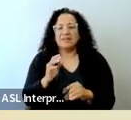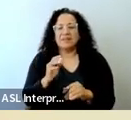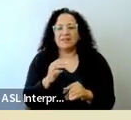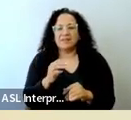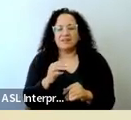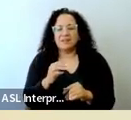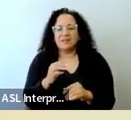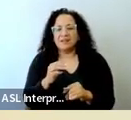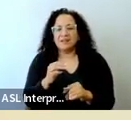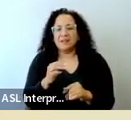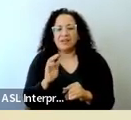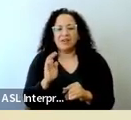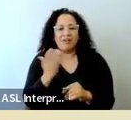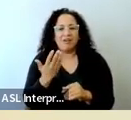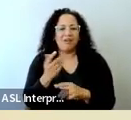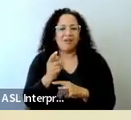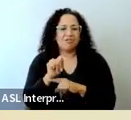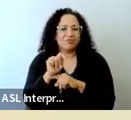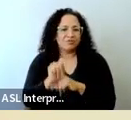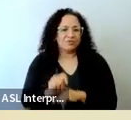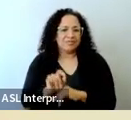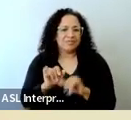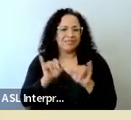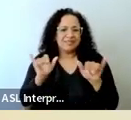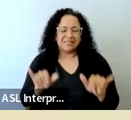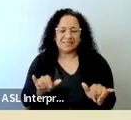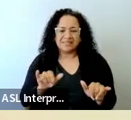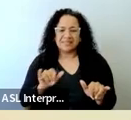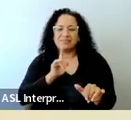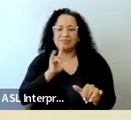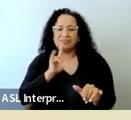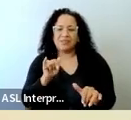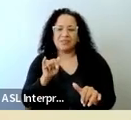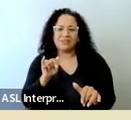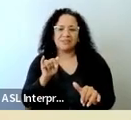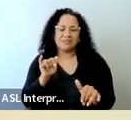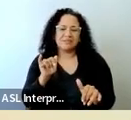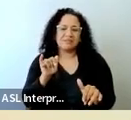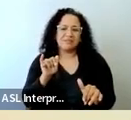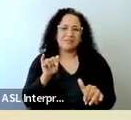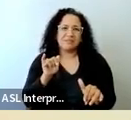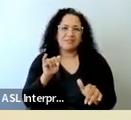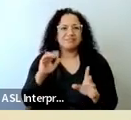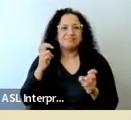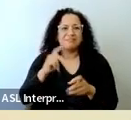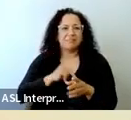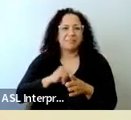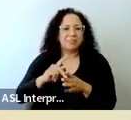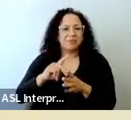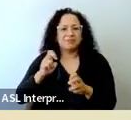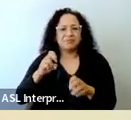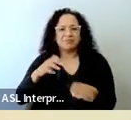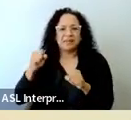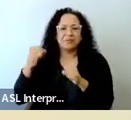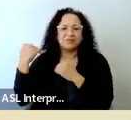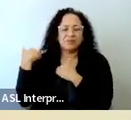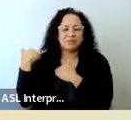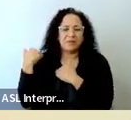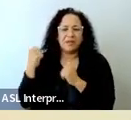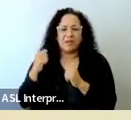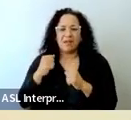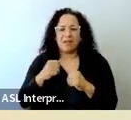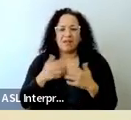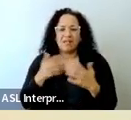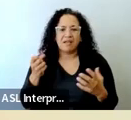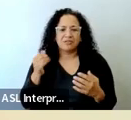know, our traditional system has really had the professionals kind of taking responsibility a lot. And